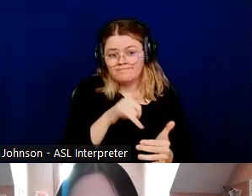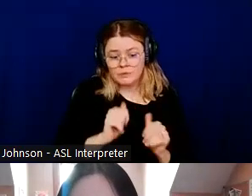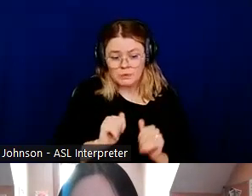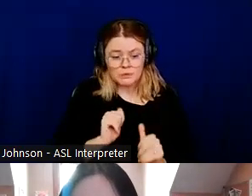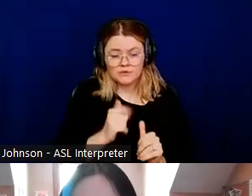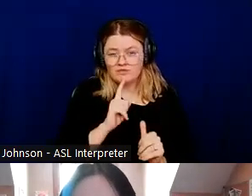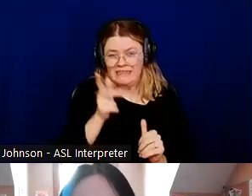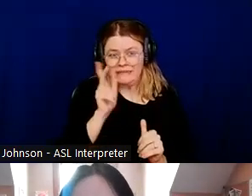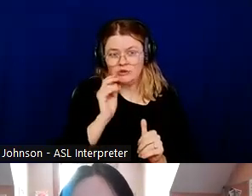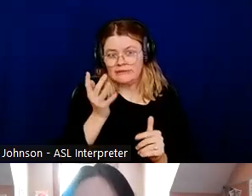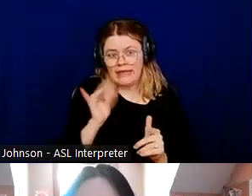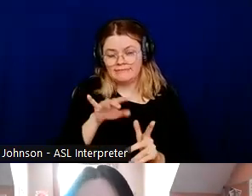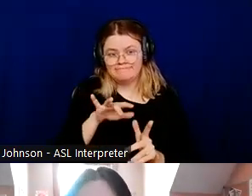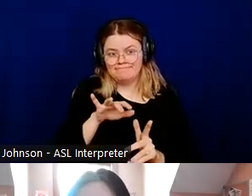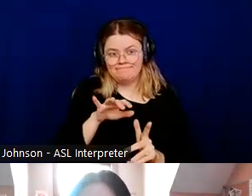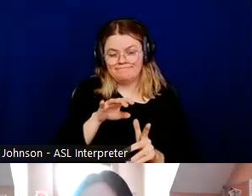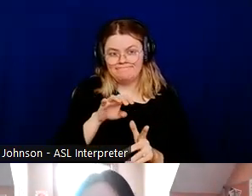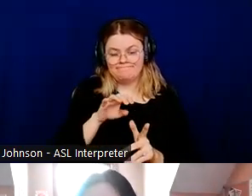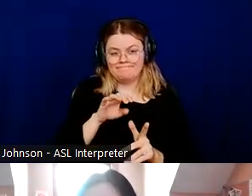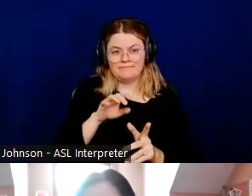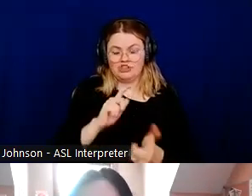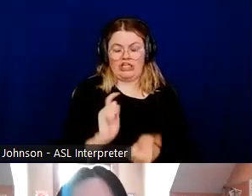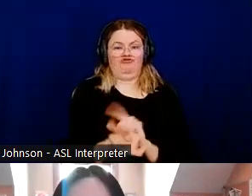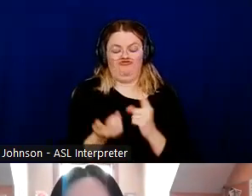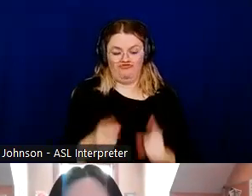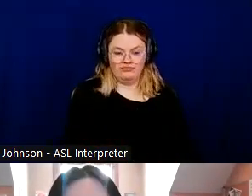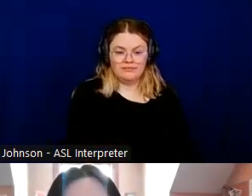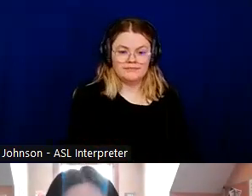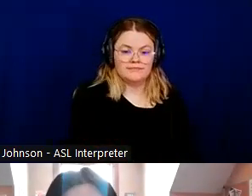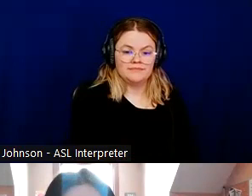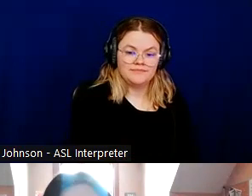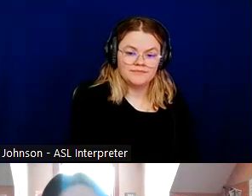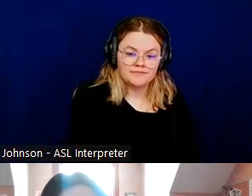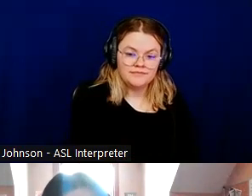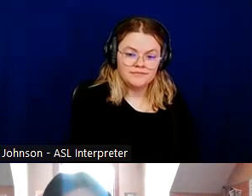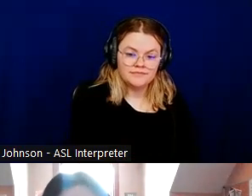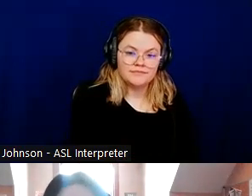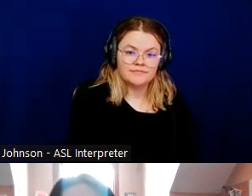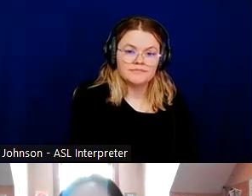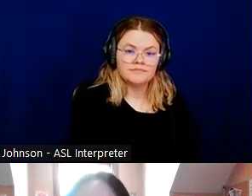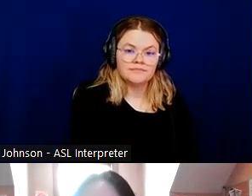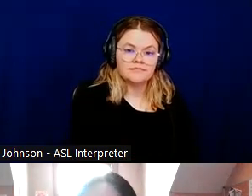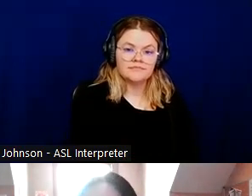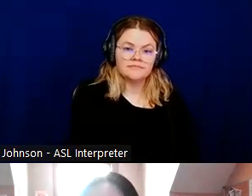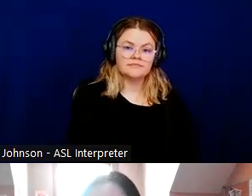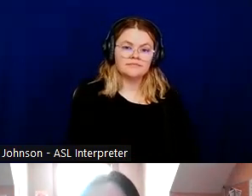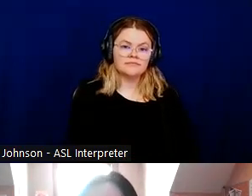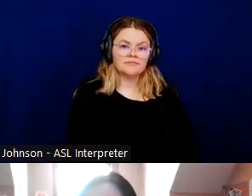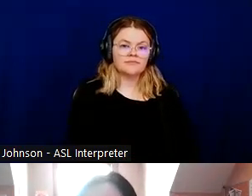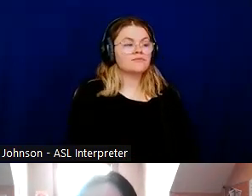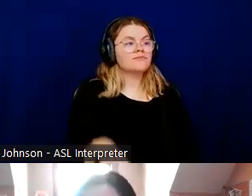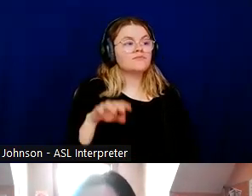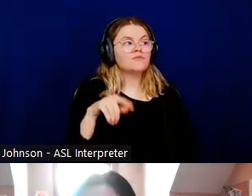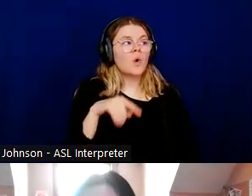Um, so the media depicts, all sorts of abuse towards women for entertainment purposes. And